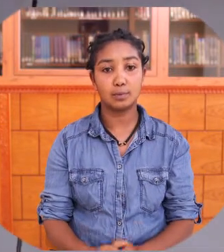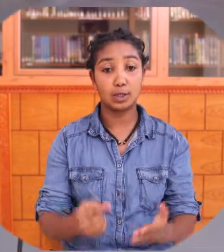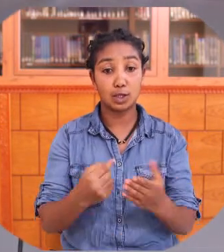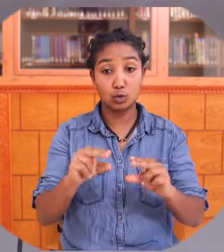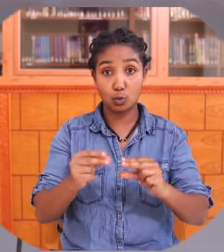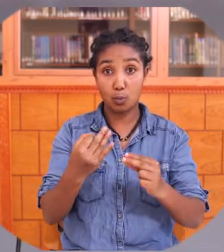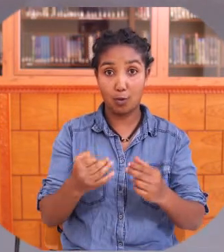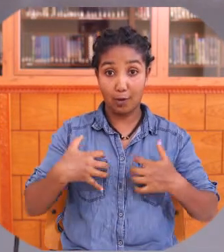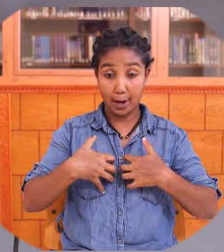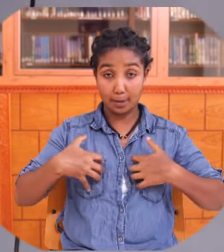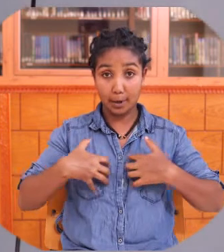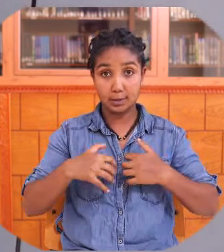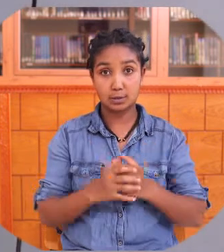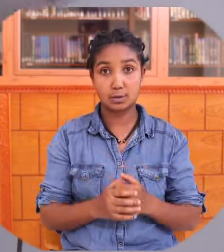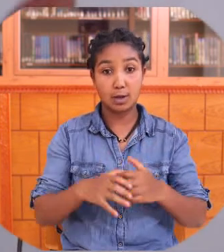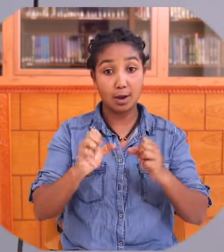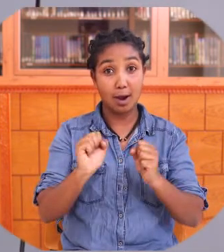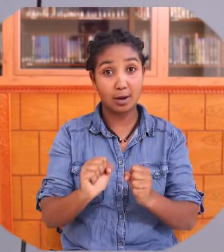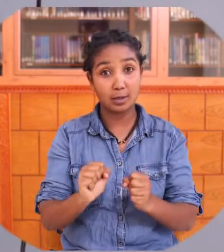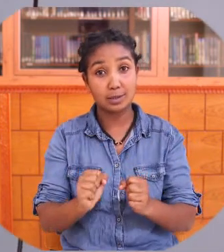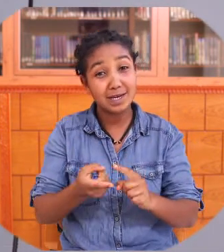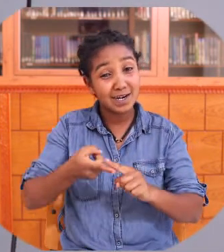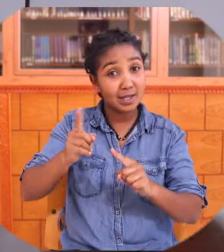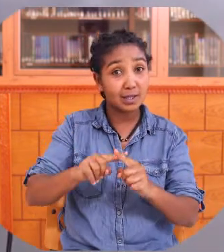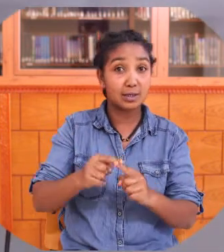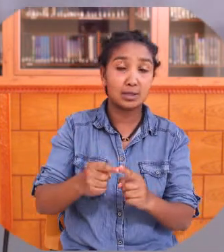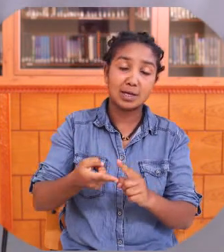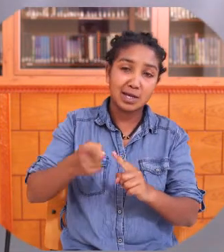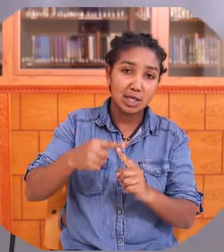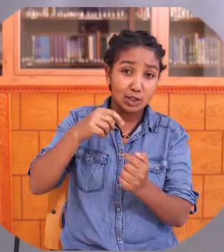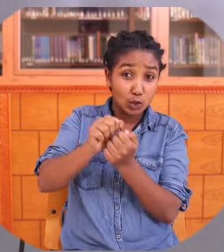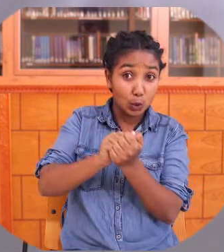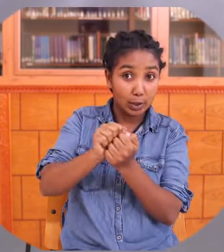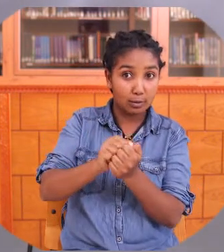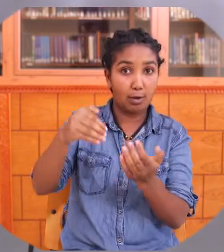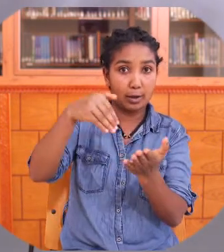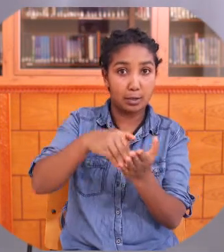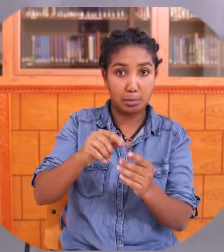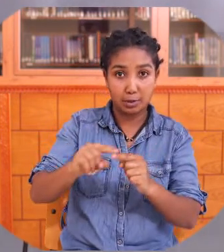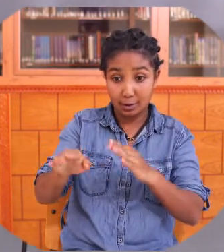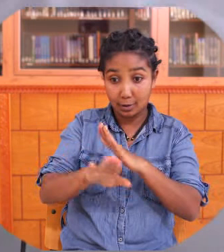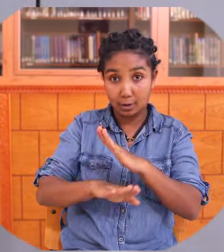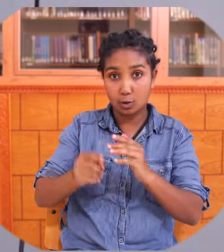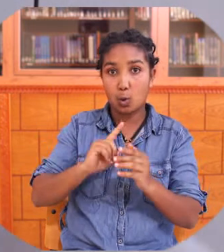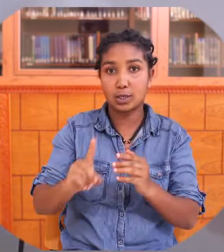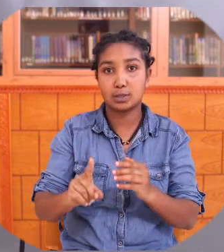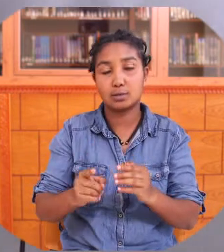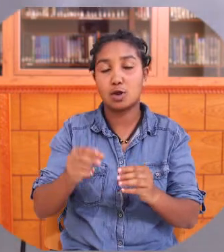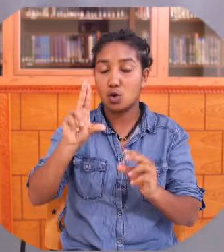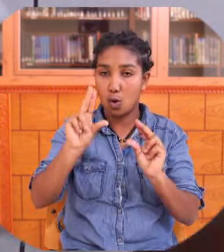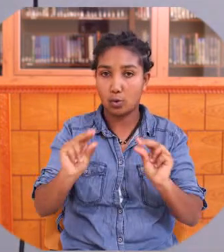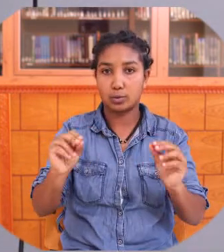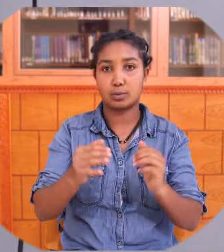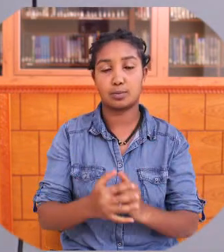This group of animals can reach the cud again. These animals do not. With